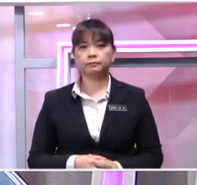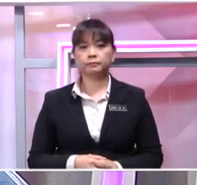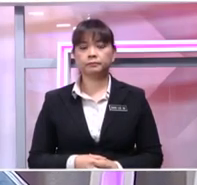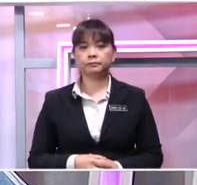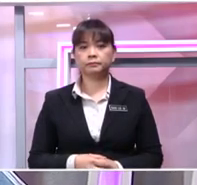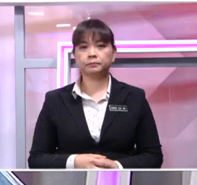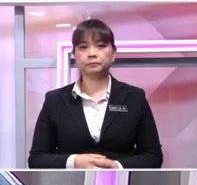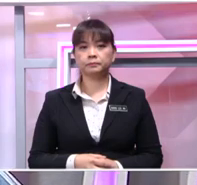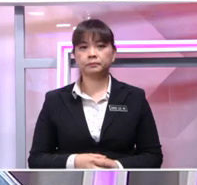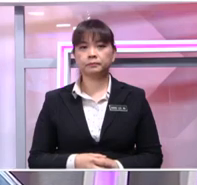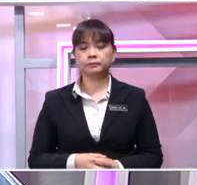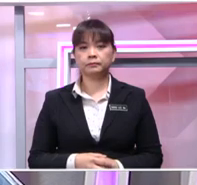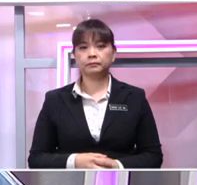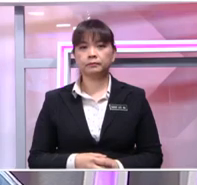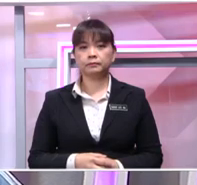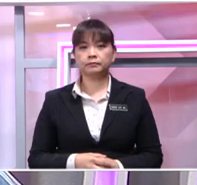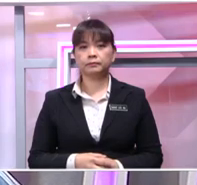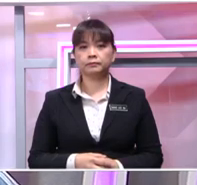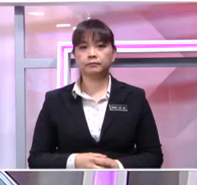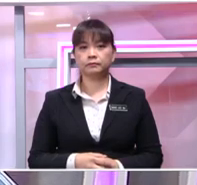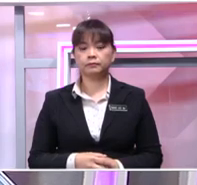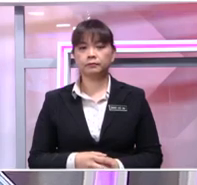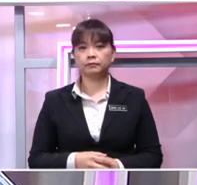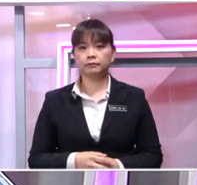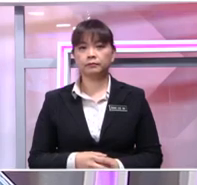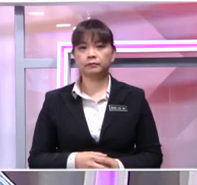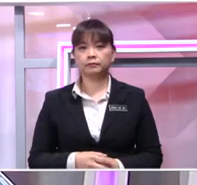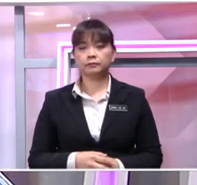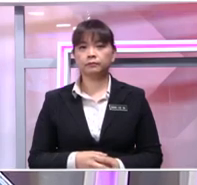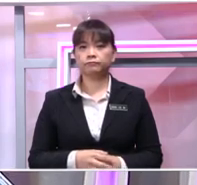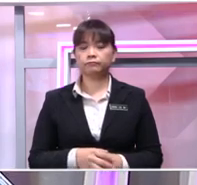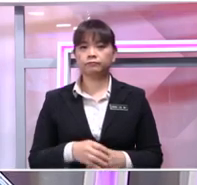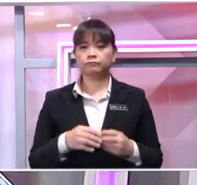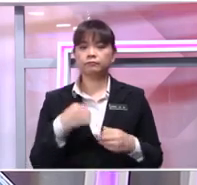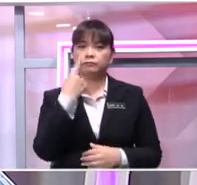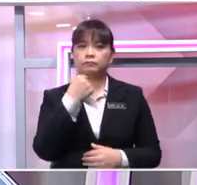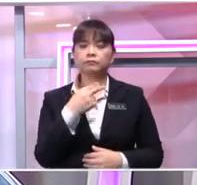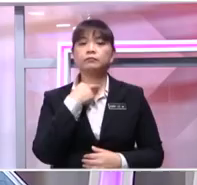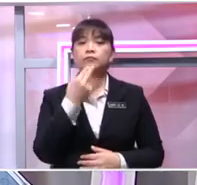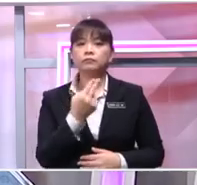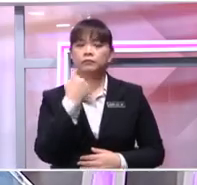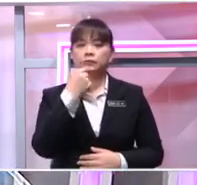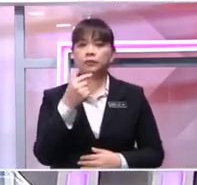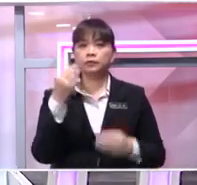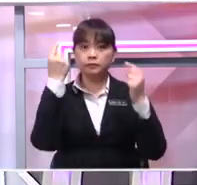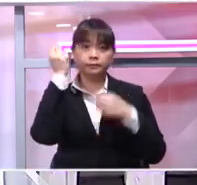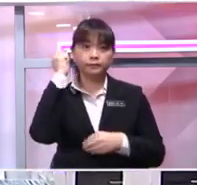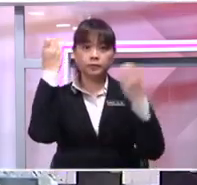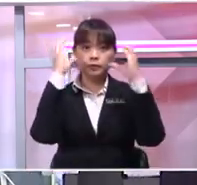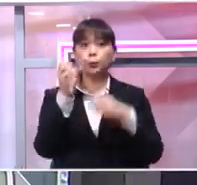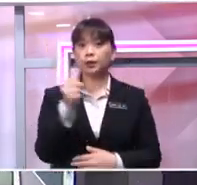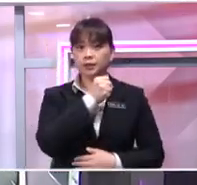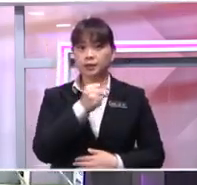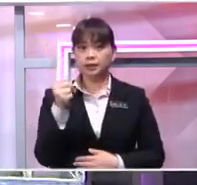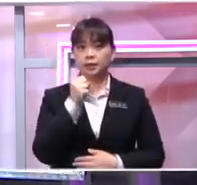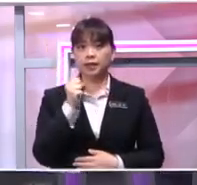a diamond in the sky. Whose voice is that? Very beautiful. Teacher Izati! Hi.